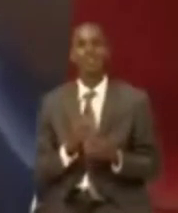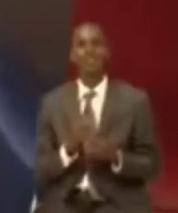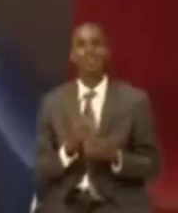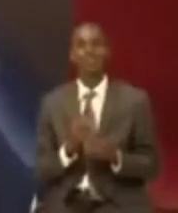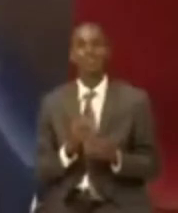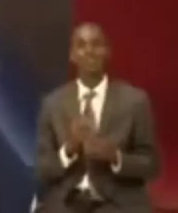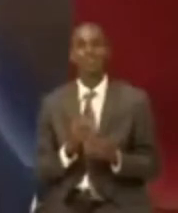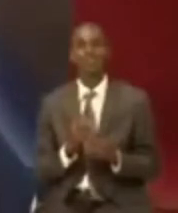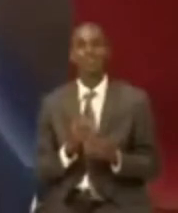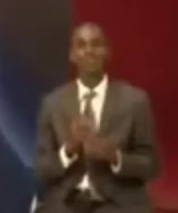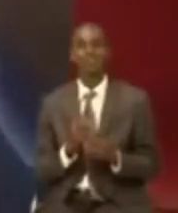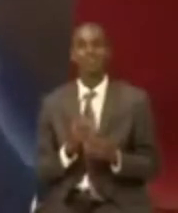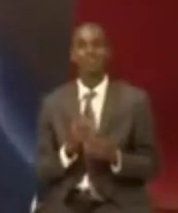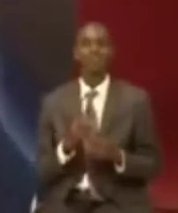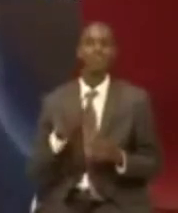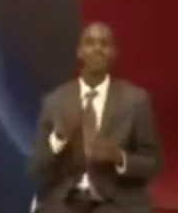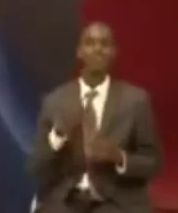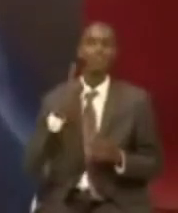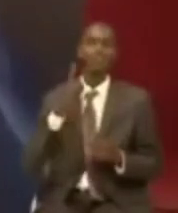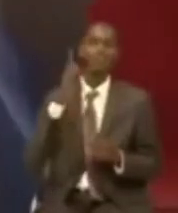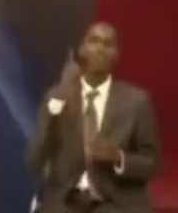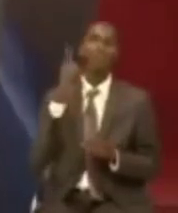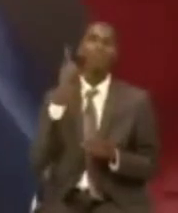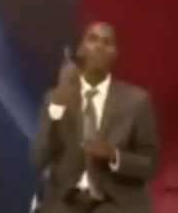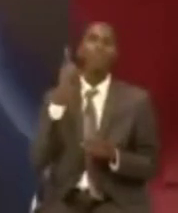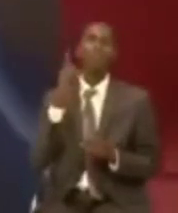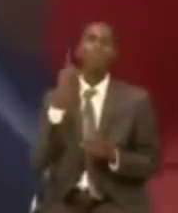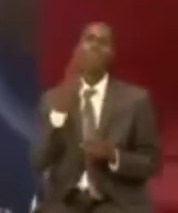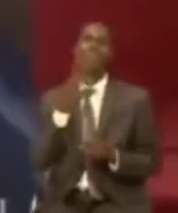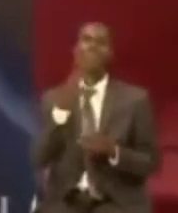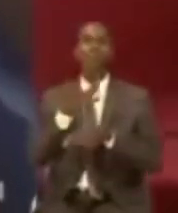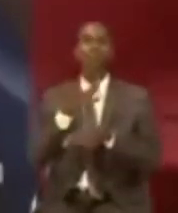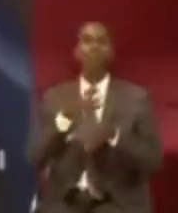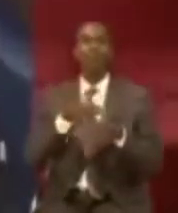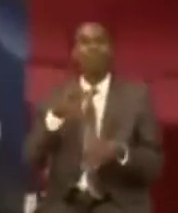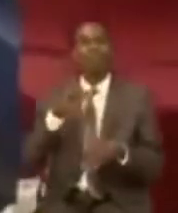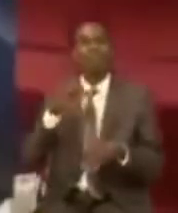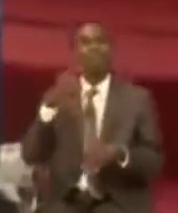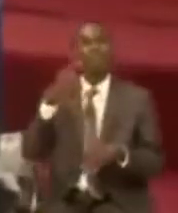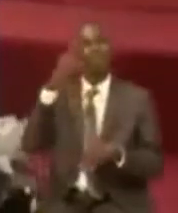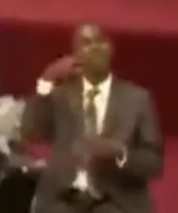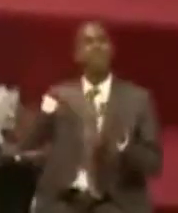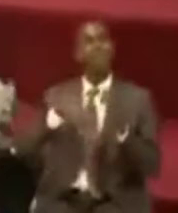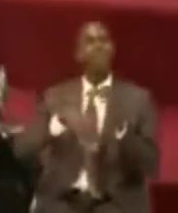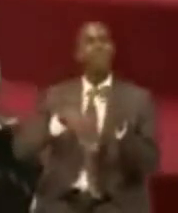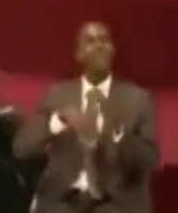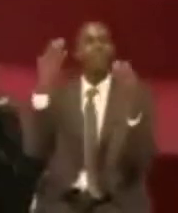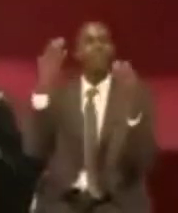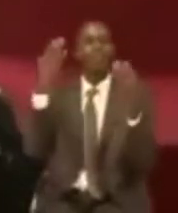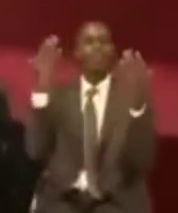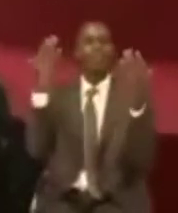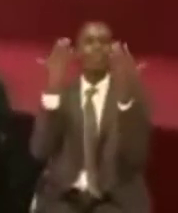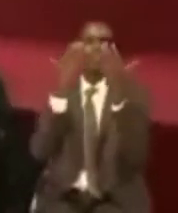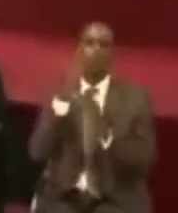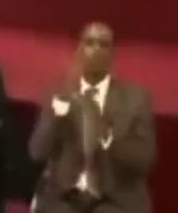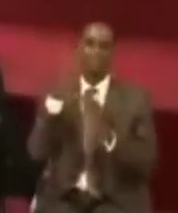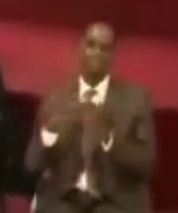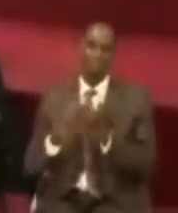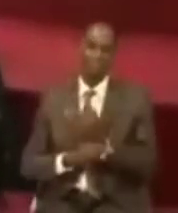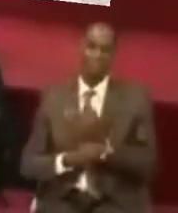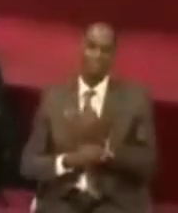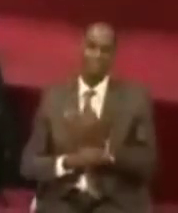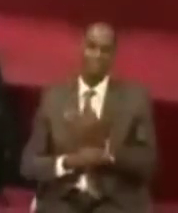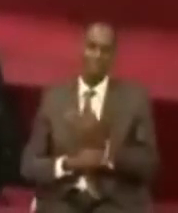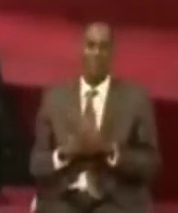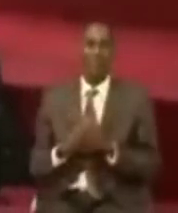You are calling for light out of darkness. Oh, hallelujah.